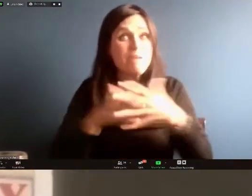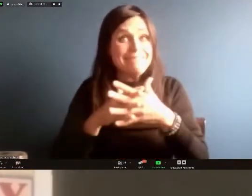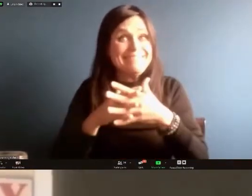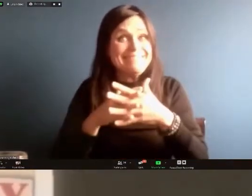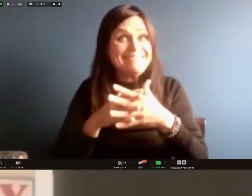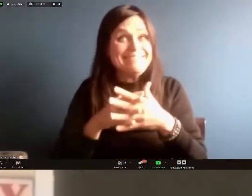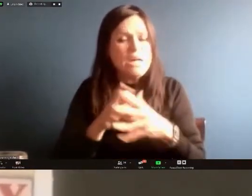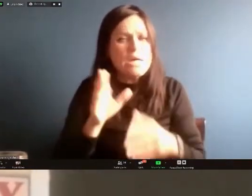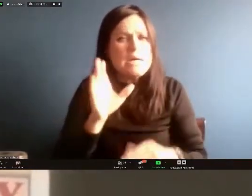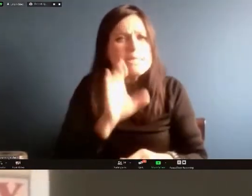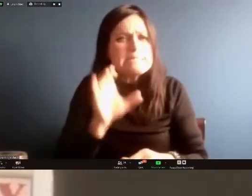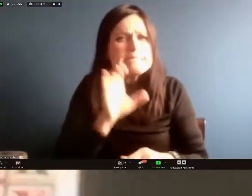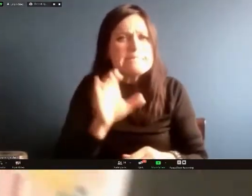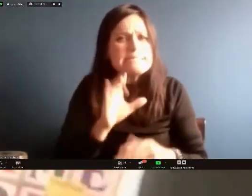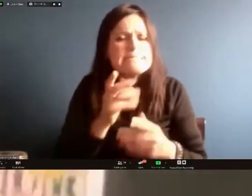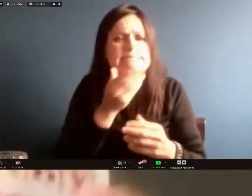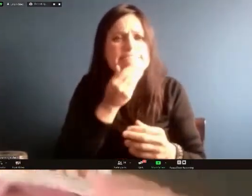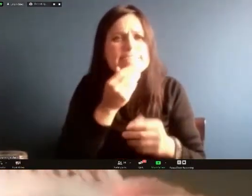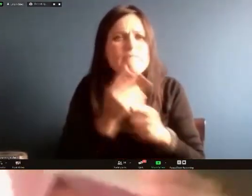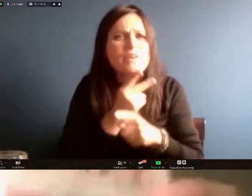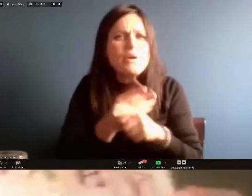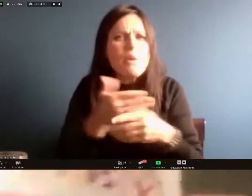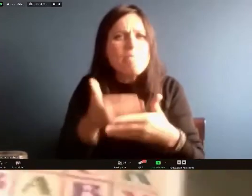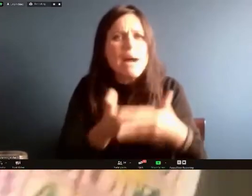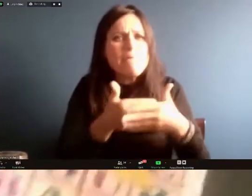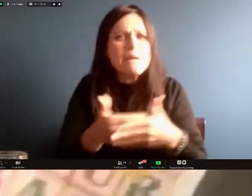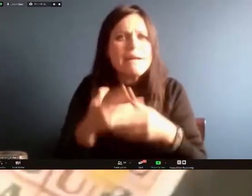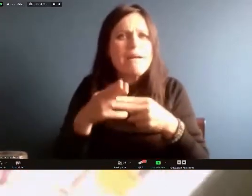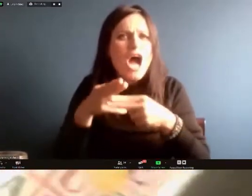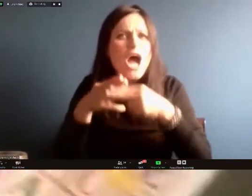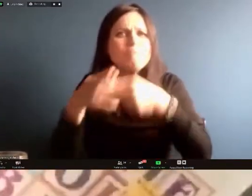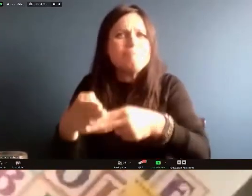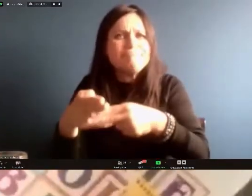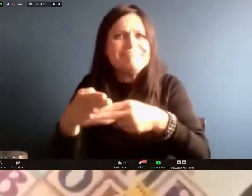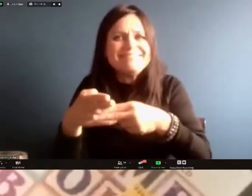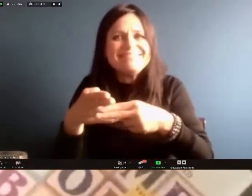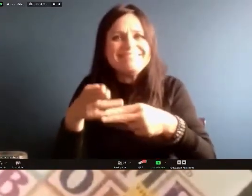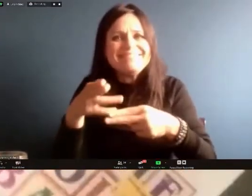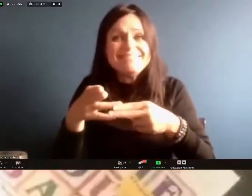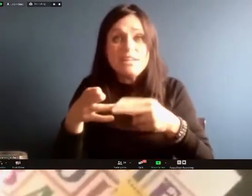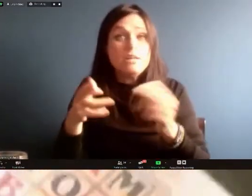out a baby name. And I refer to this all the time.